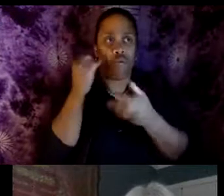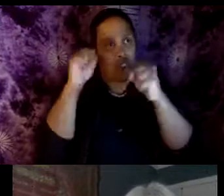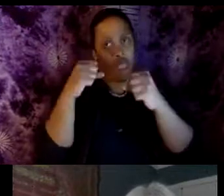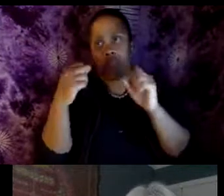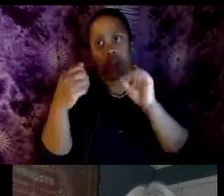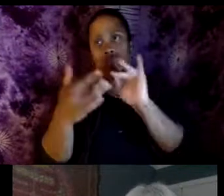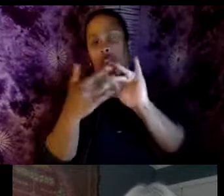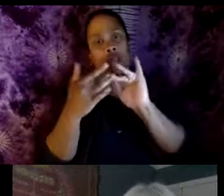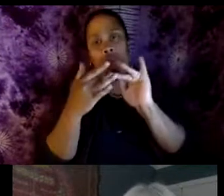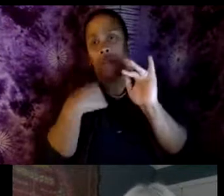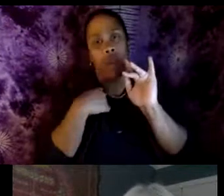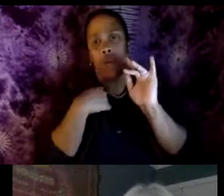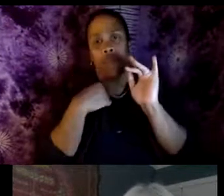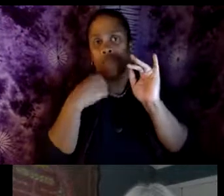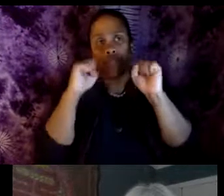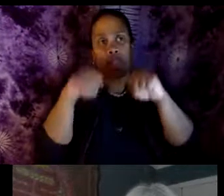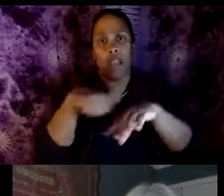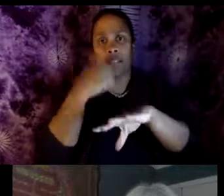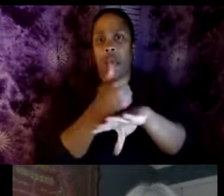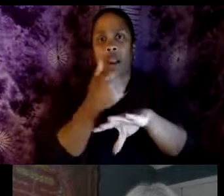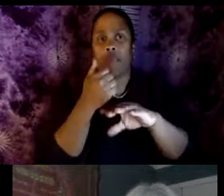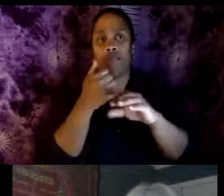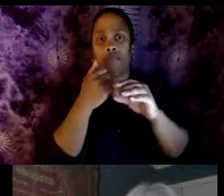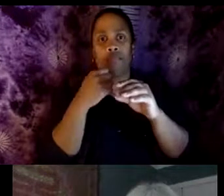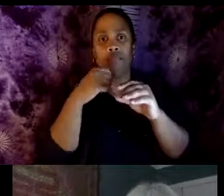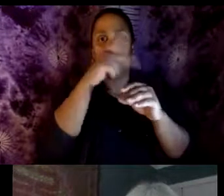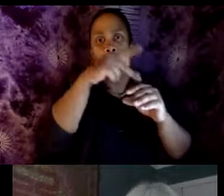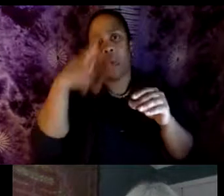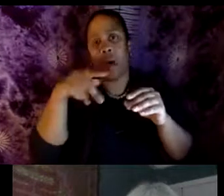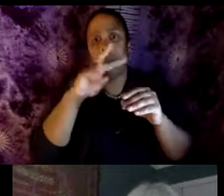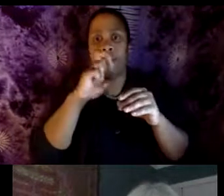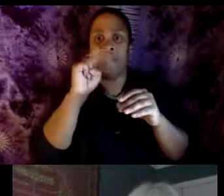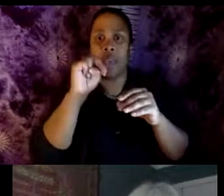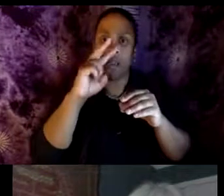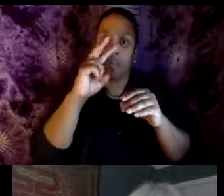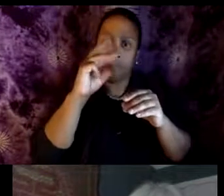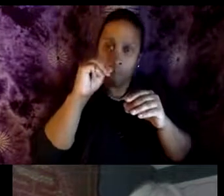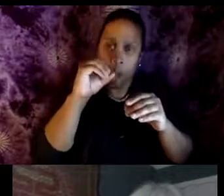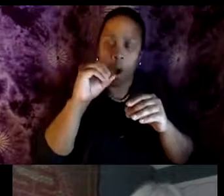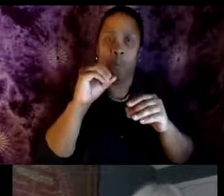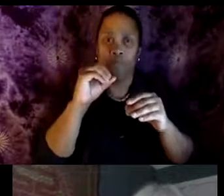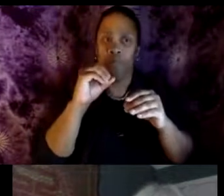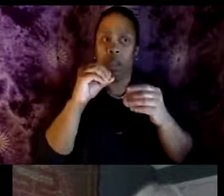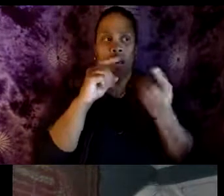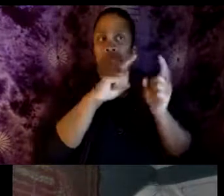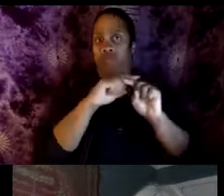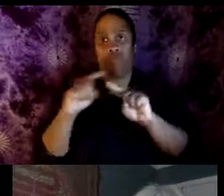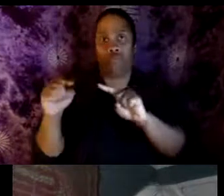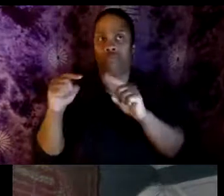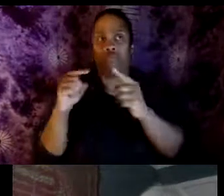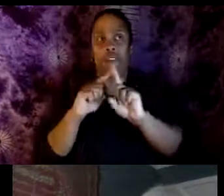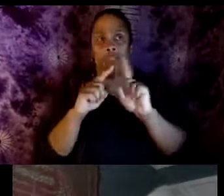or PayPal for the same readings. There's a variety of different tarot card readings there, ranging from 1 card to